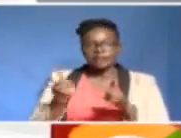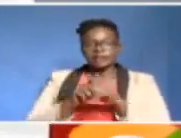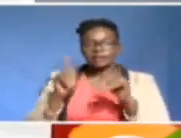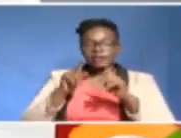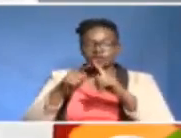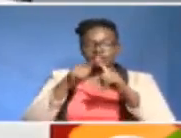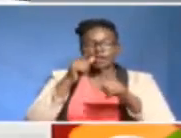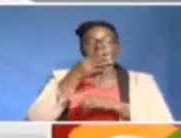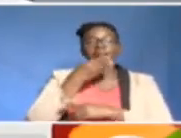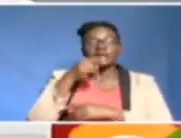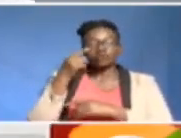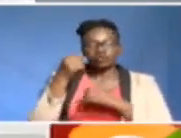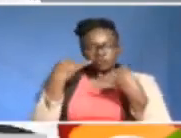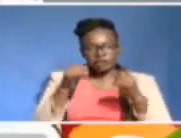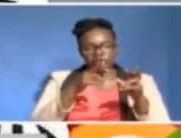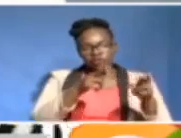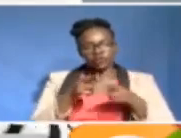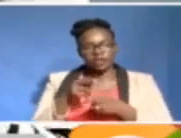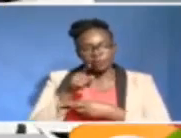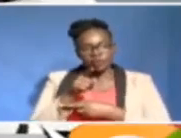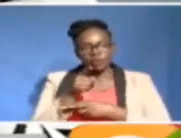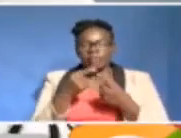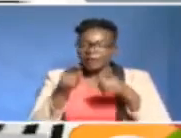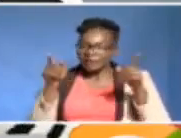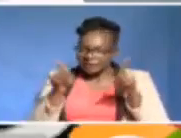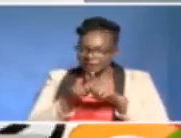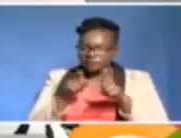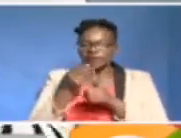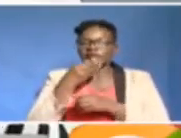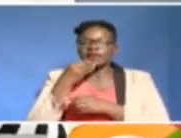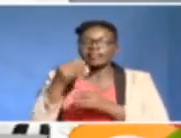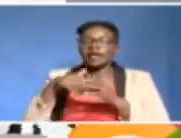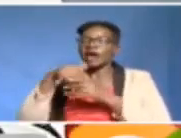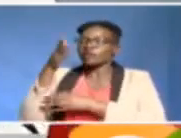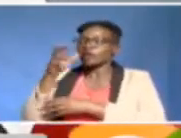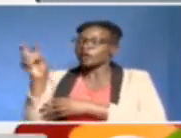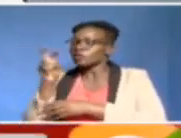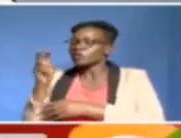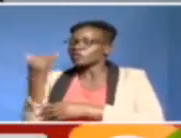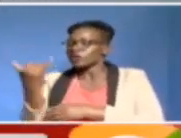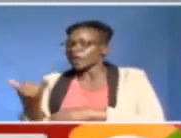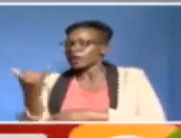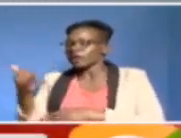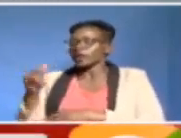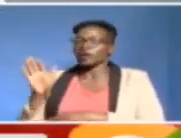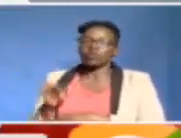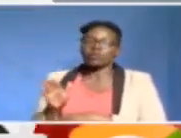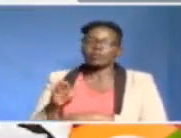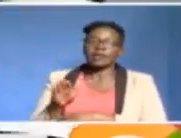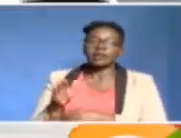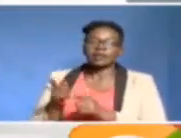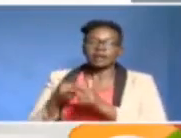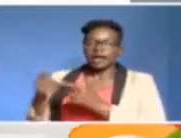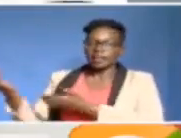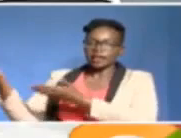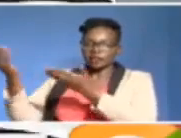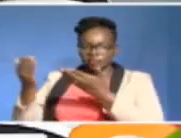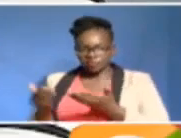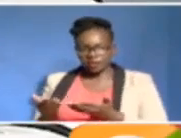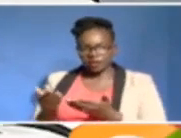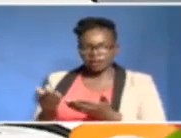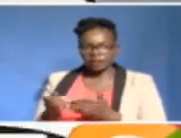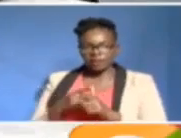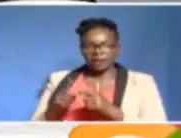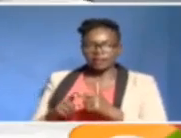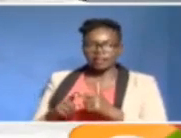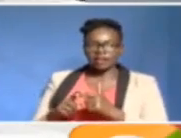who tries to defile you. But the same fathers go out there and look for young, vulnerable women and bring them in